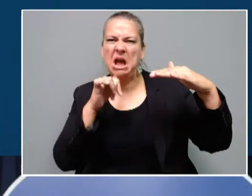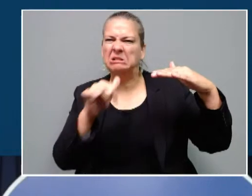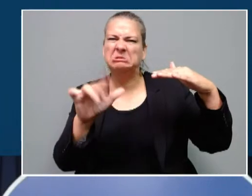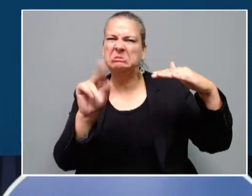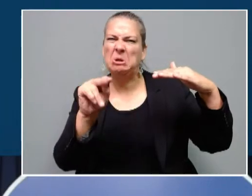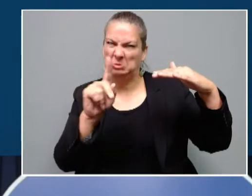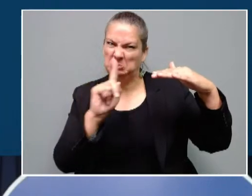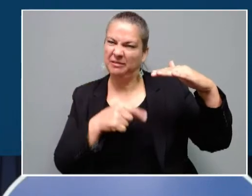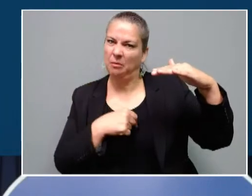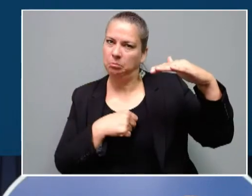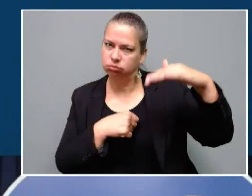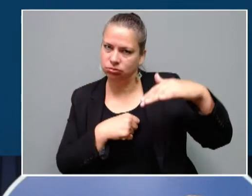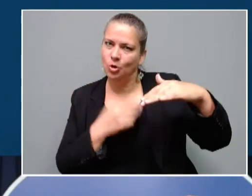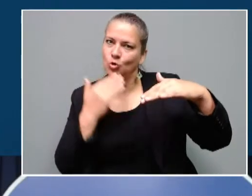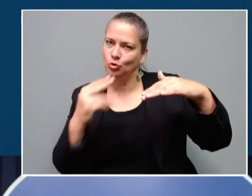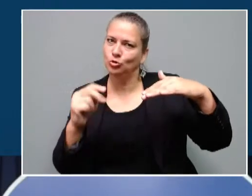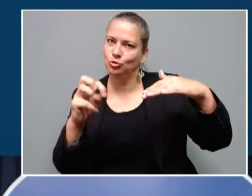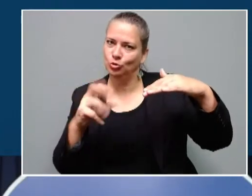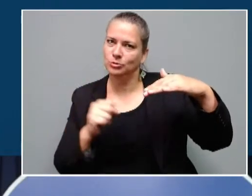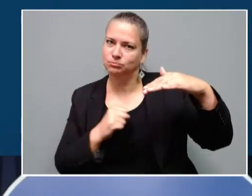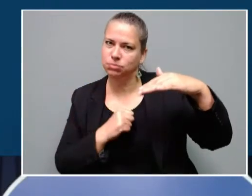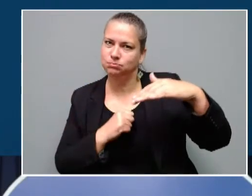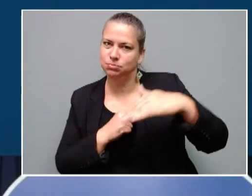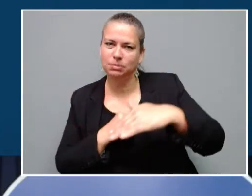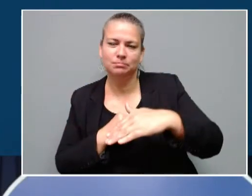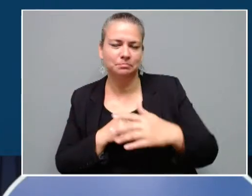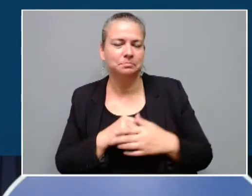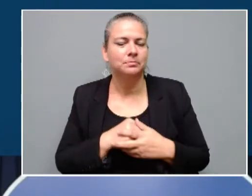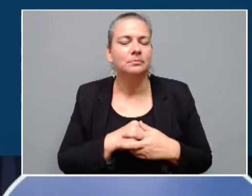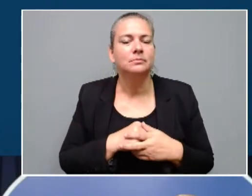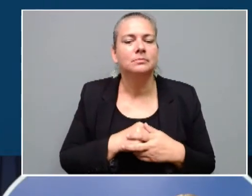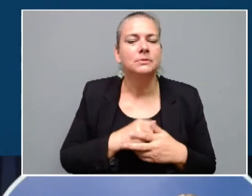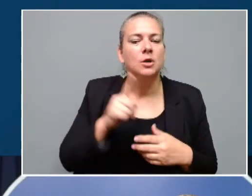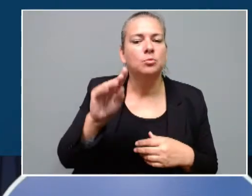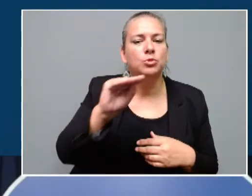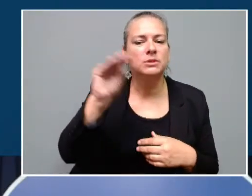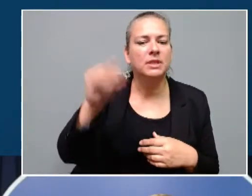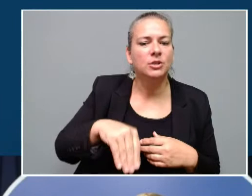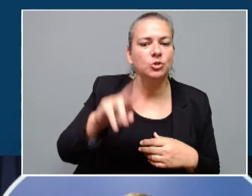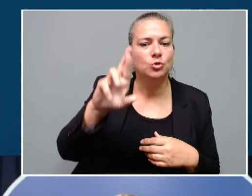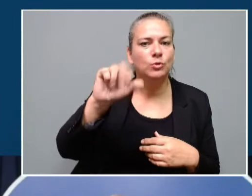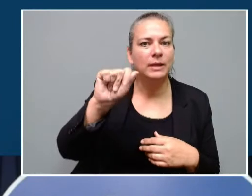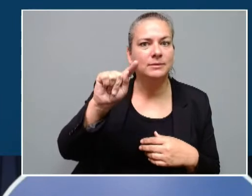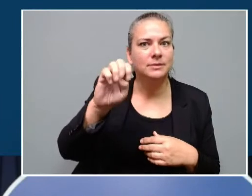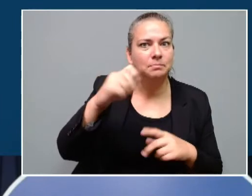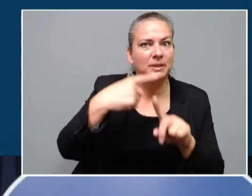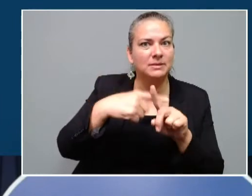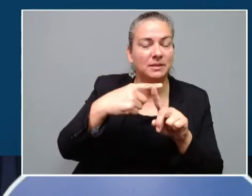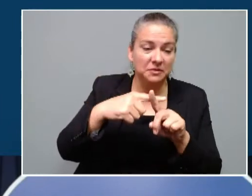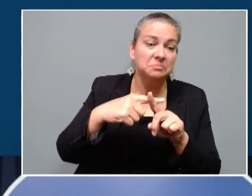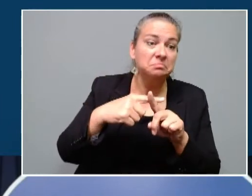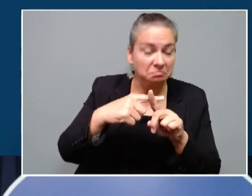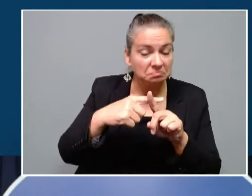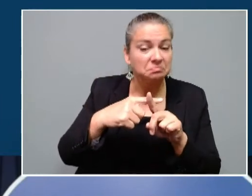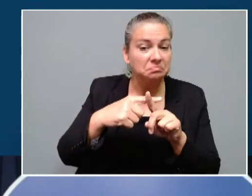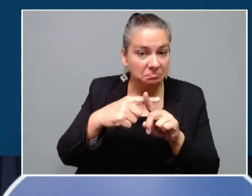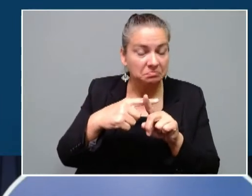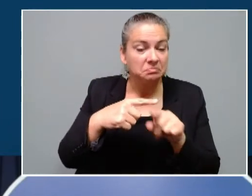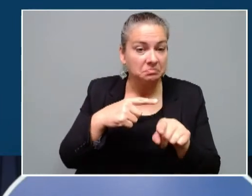news. Positivity rate, also very positive news. The